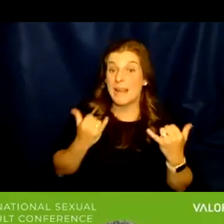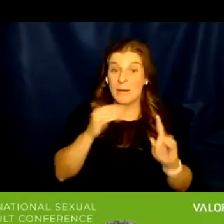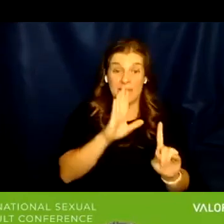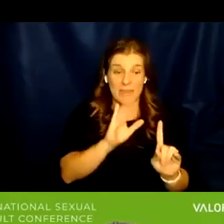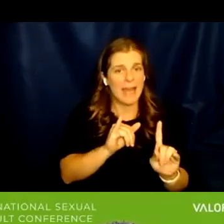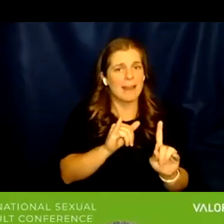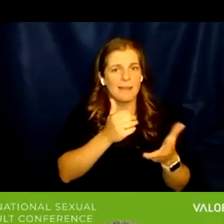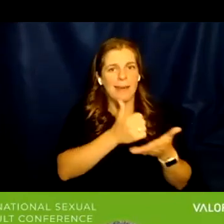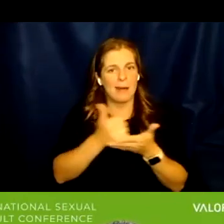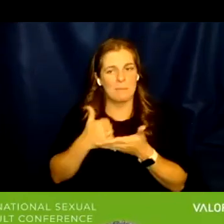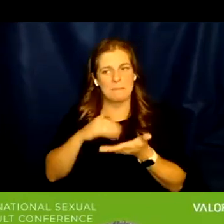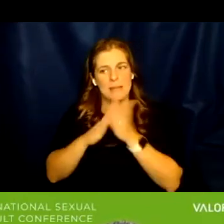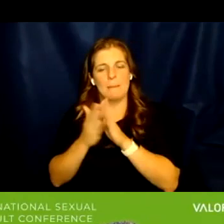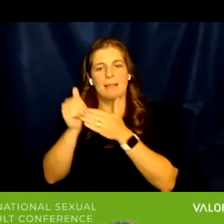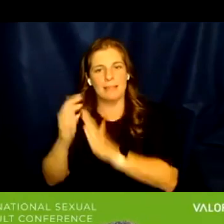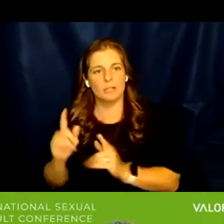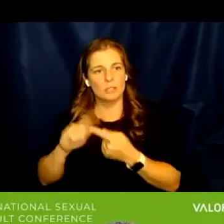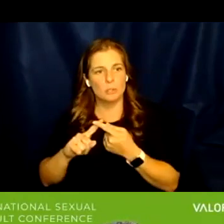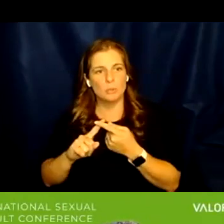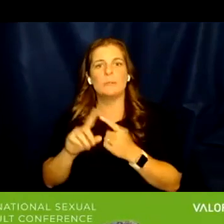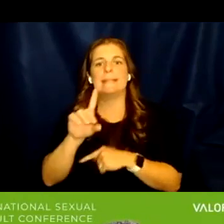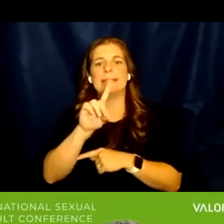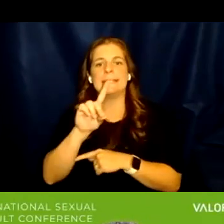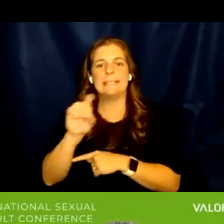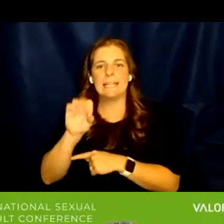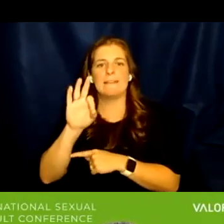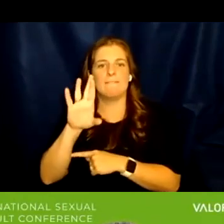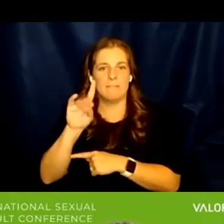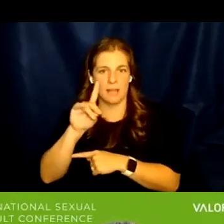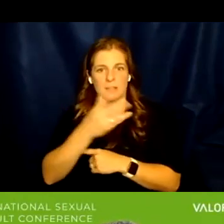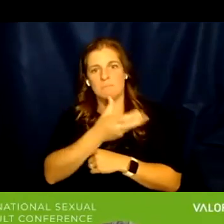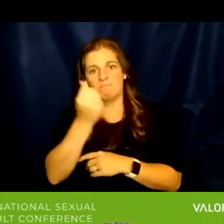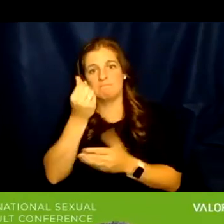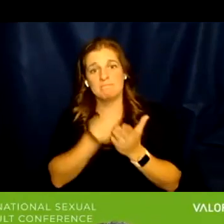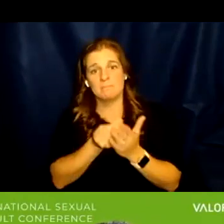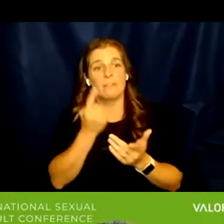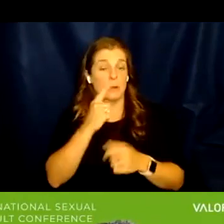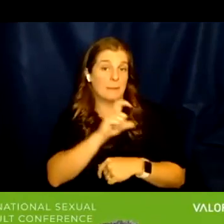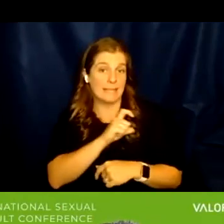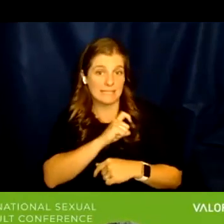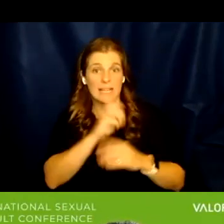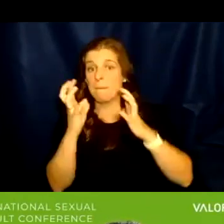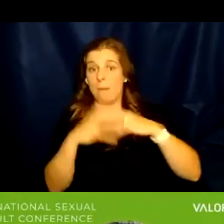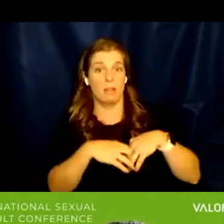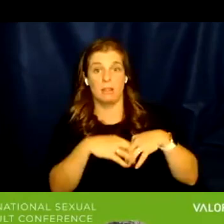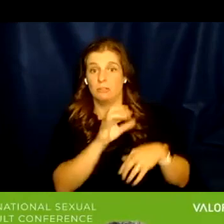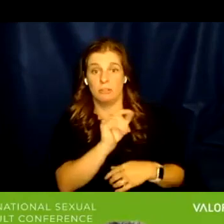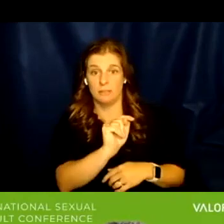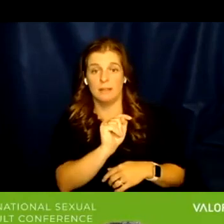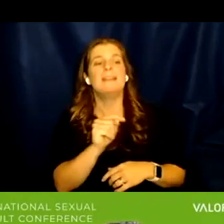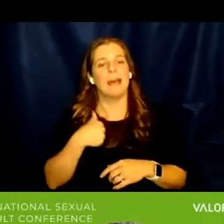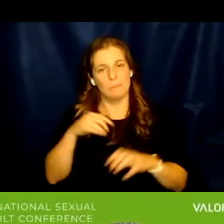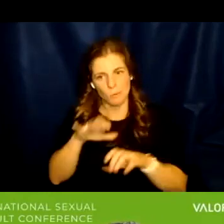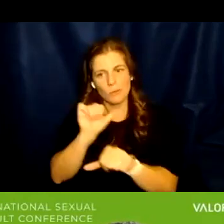the movement to defund and abolish police and policing, and to be doing that work as a survivor